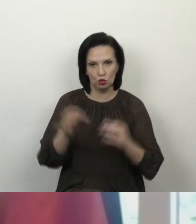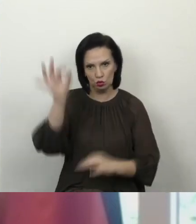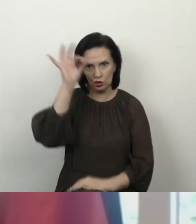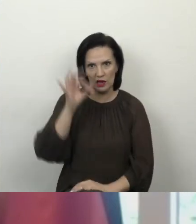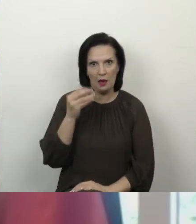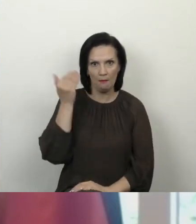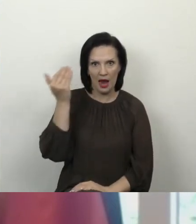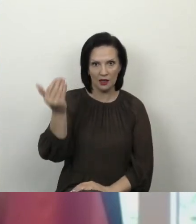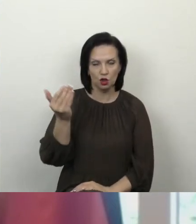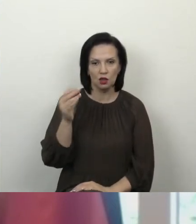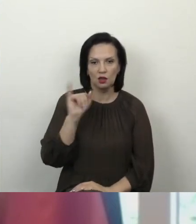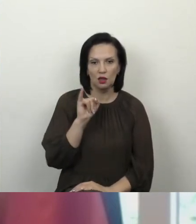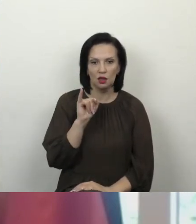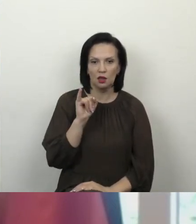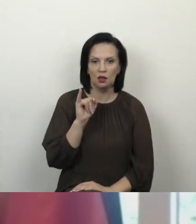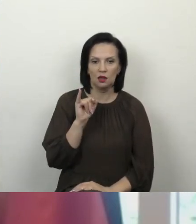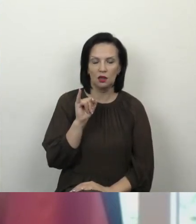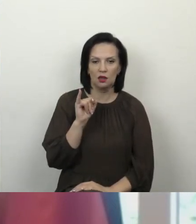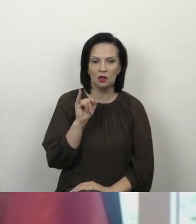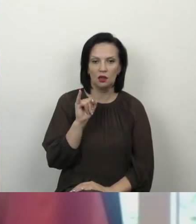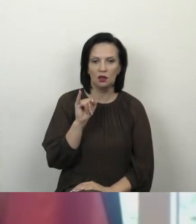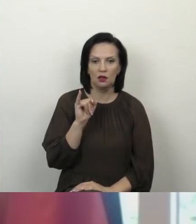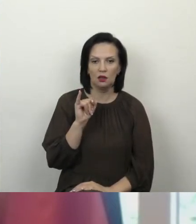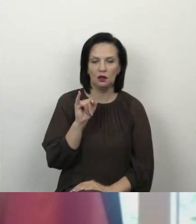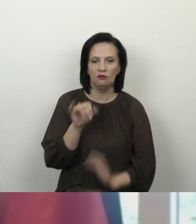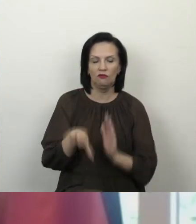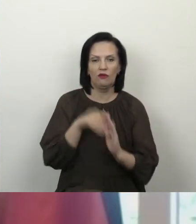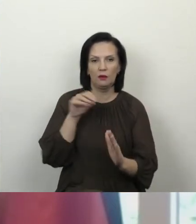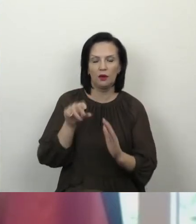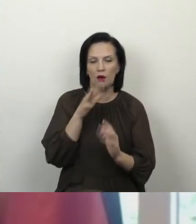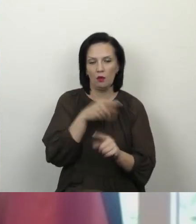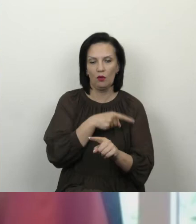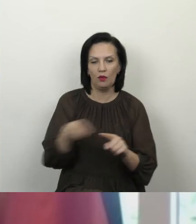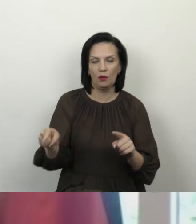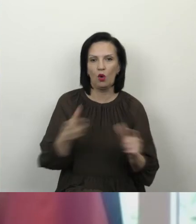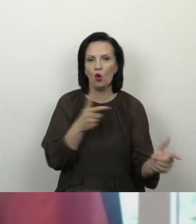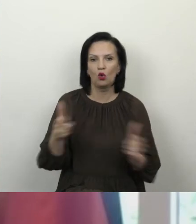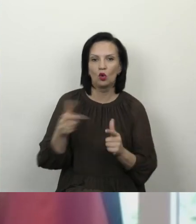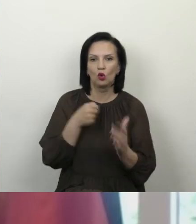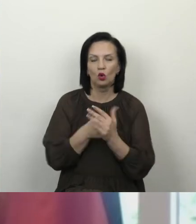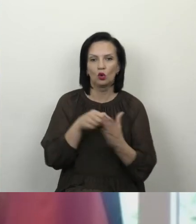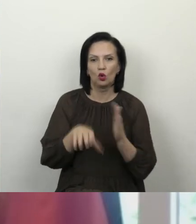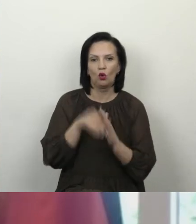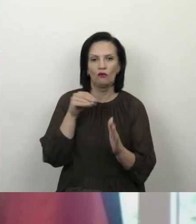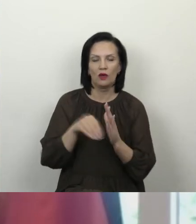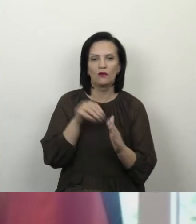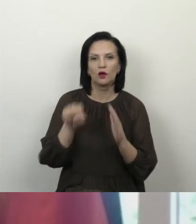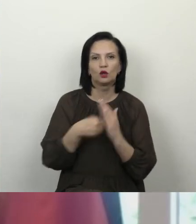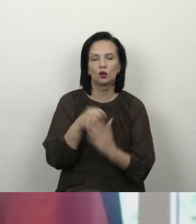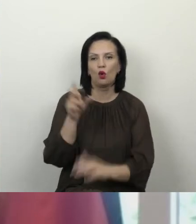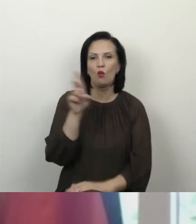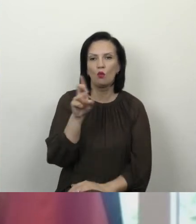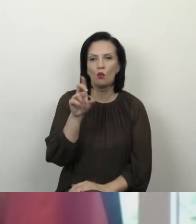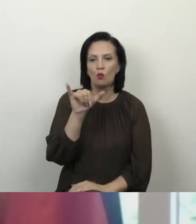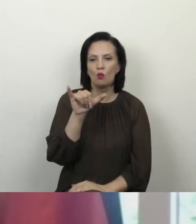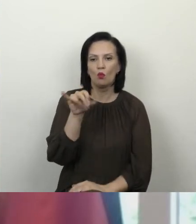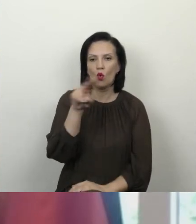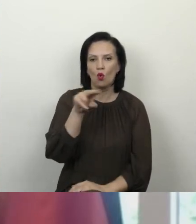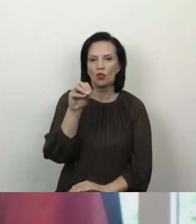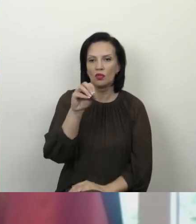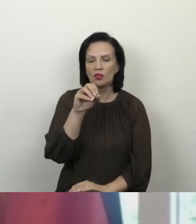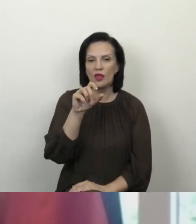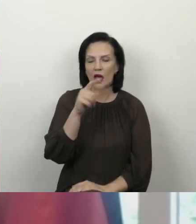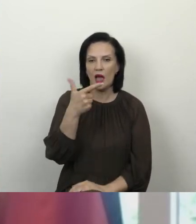Bundestag elections in September this year. However, a corresponding complaint has already been